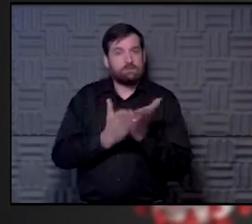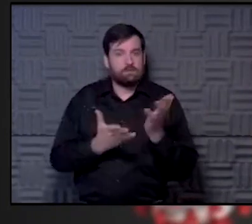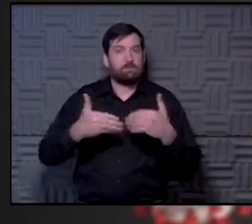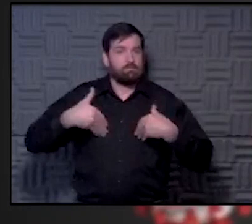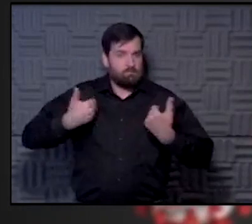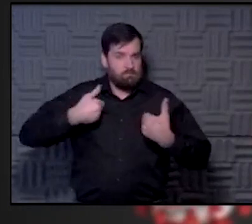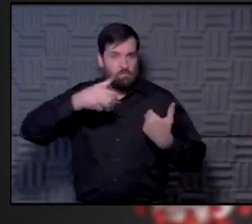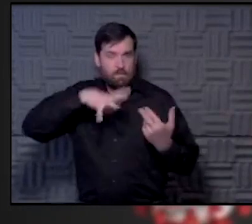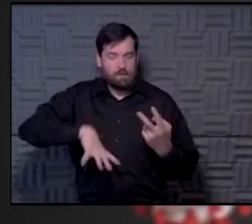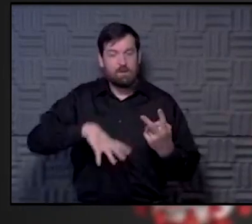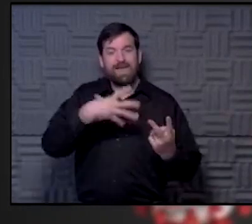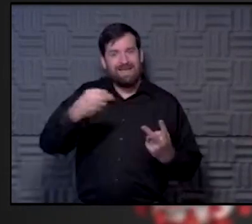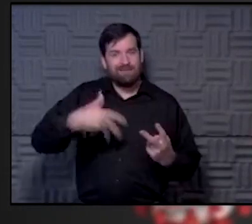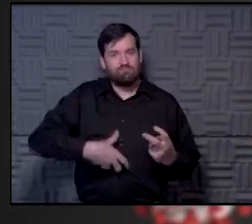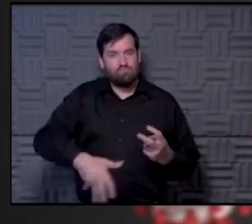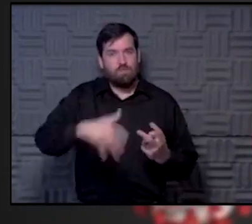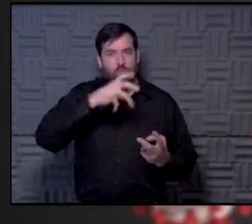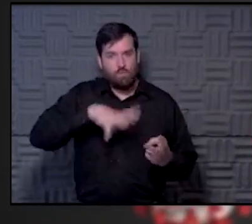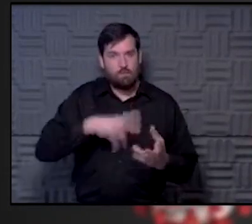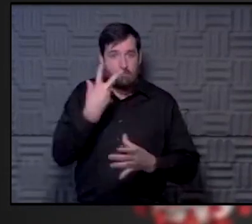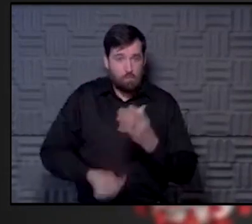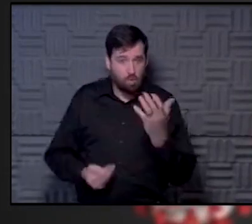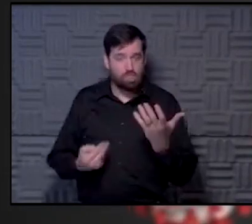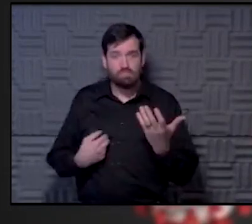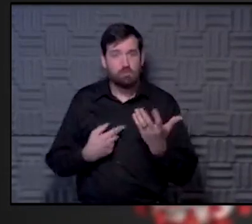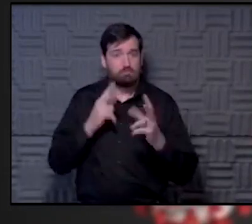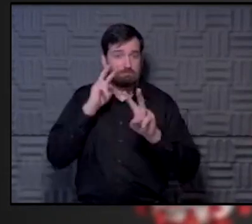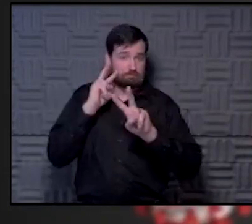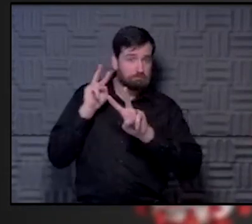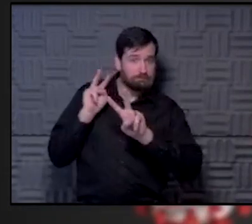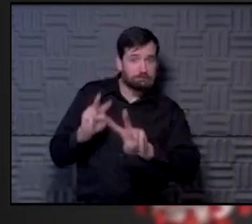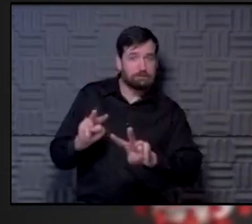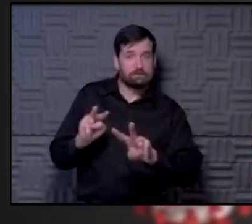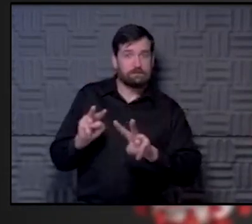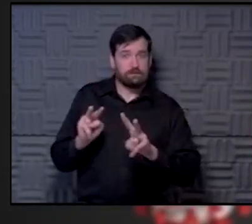women involved in those trials. They didn't really see,